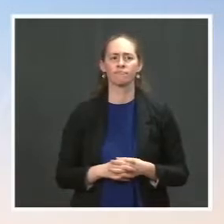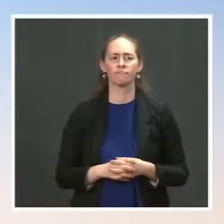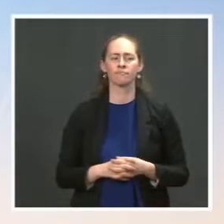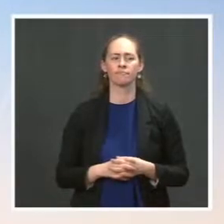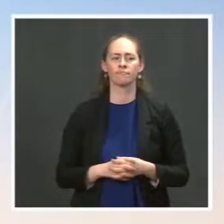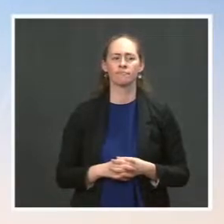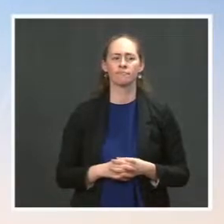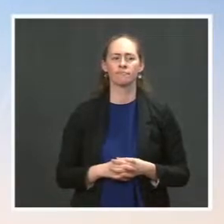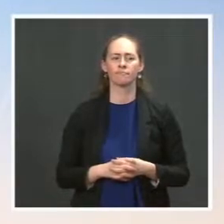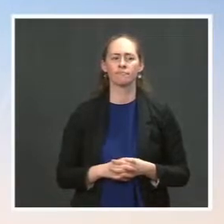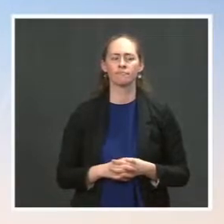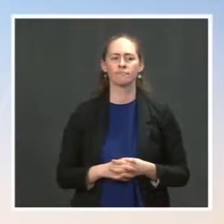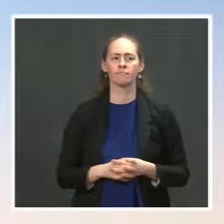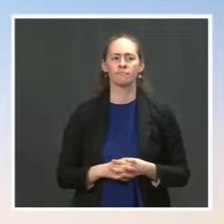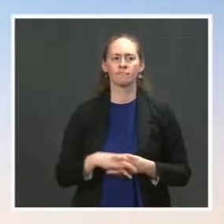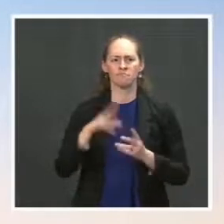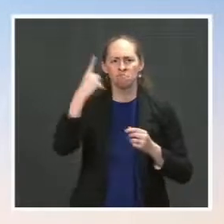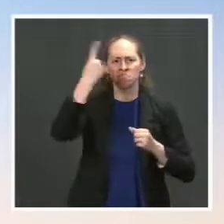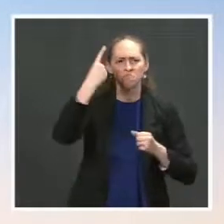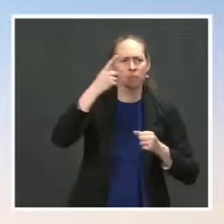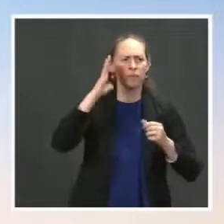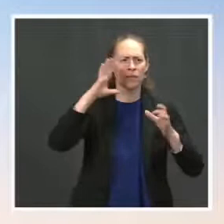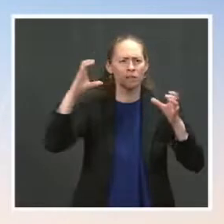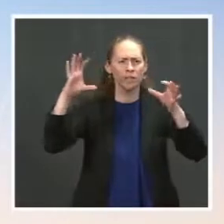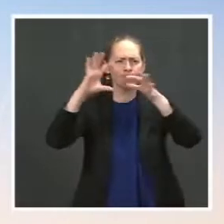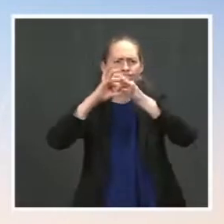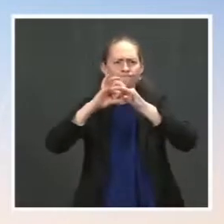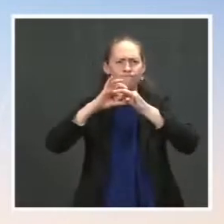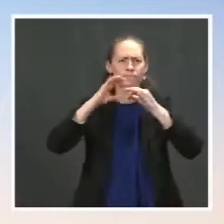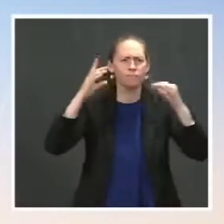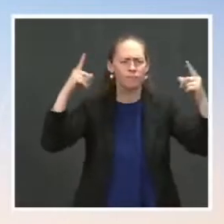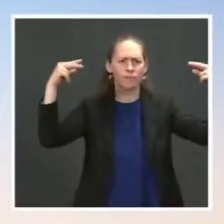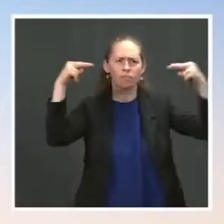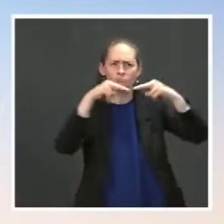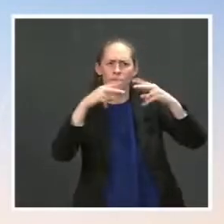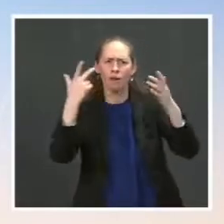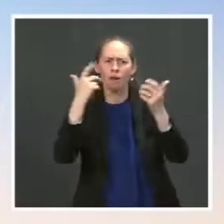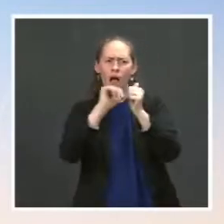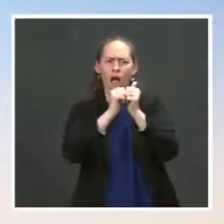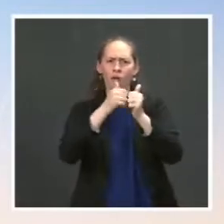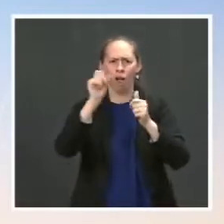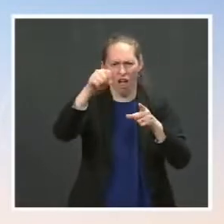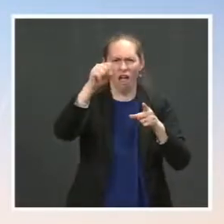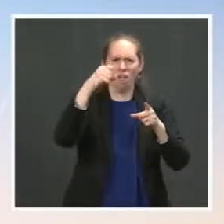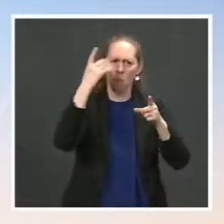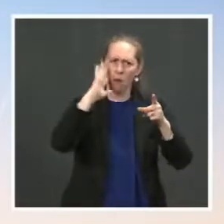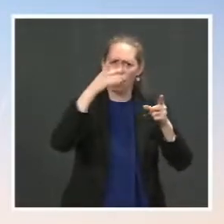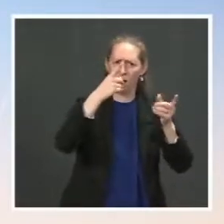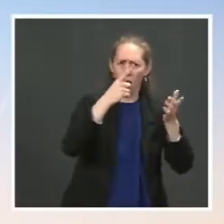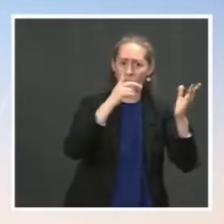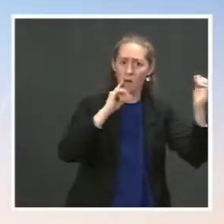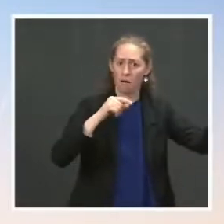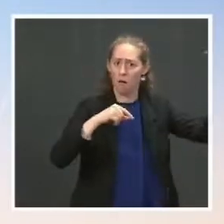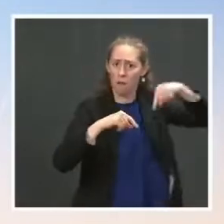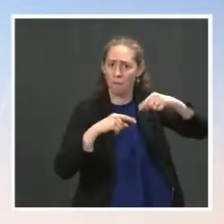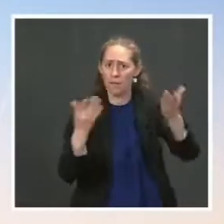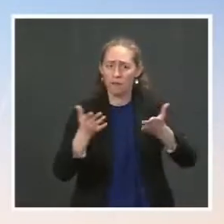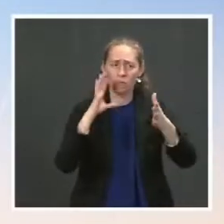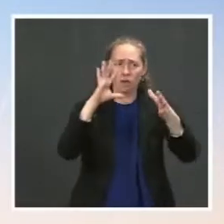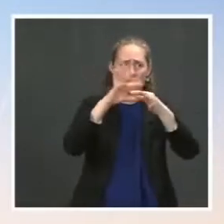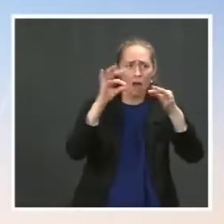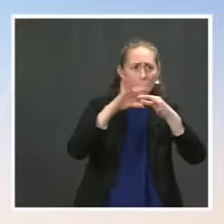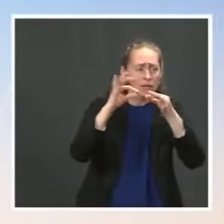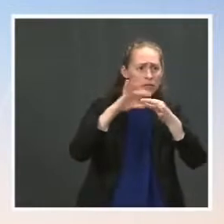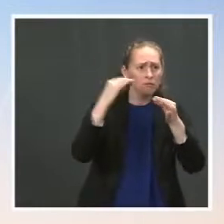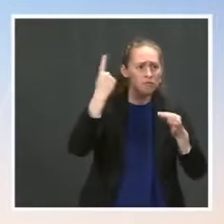press conference with the foreign leader? I expect they'll have statements, and we'll take some questions as well while they're here. Okay, there's one more on Russia, follow-up on